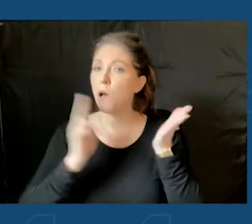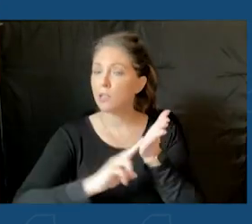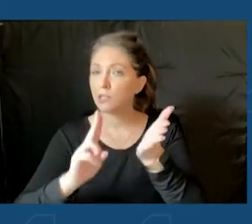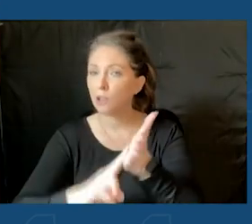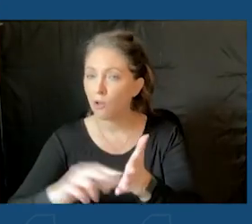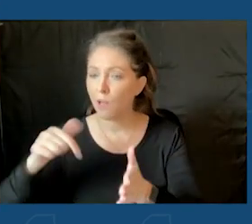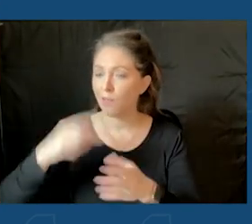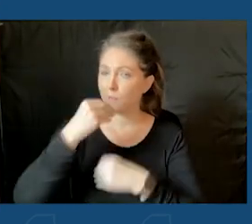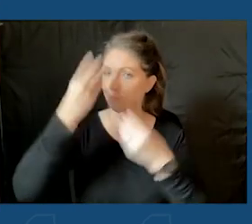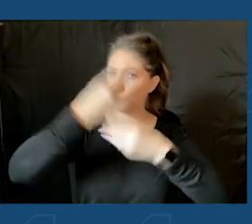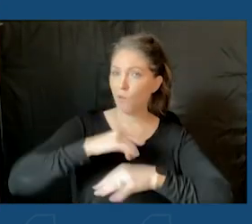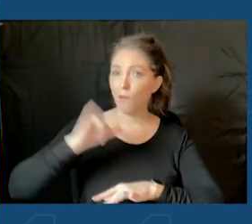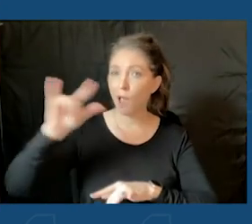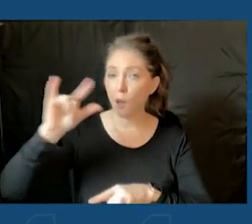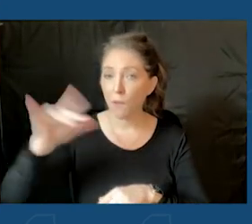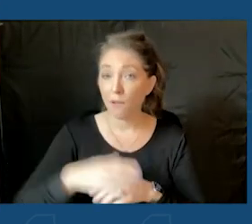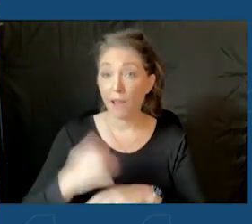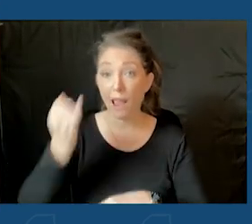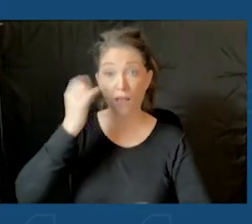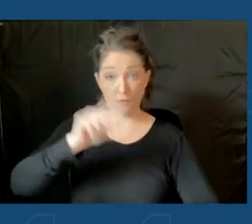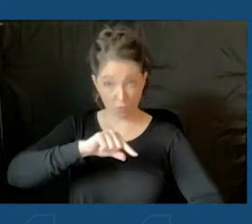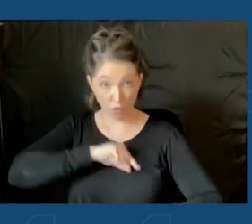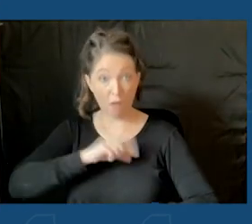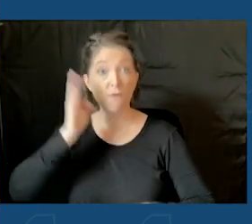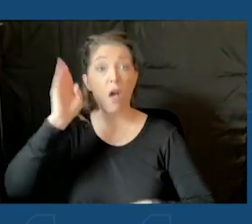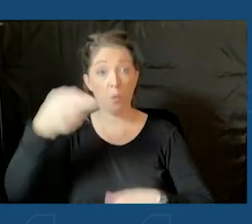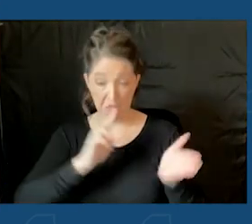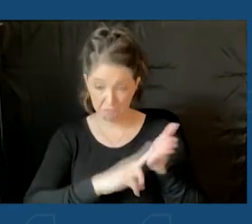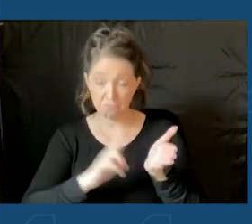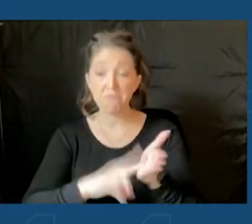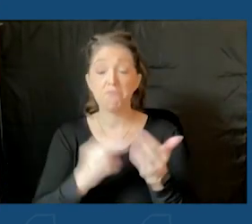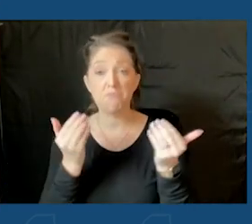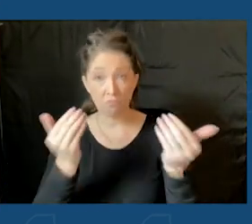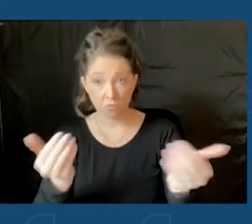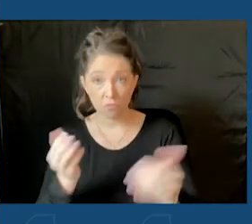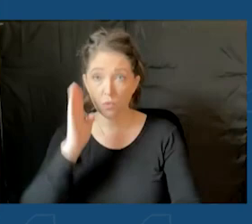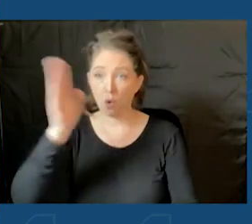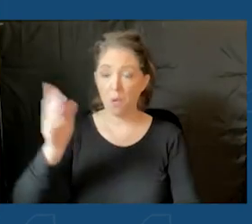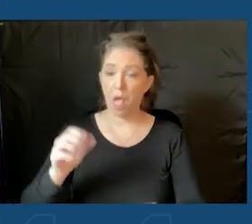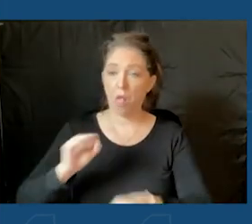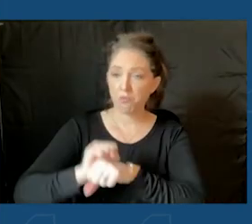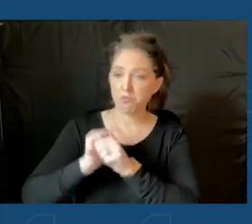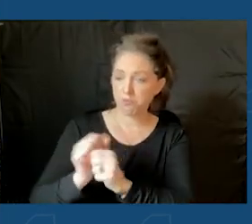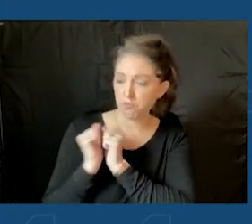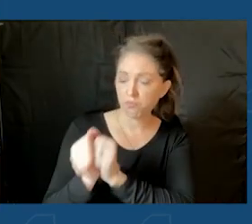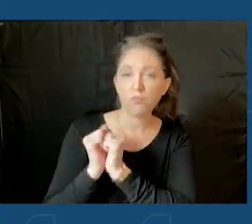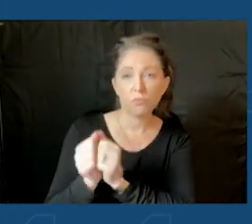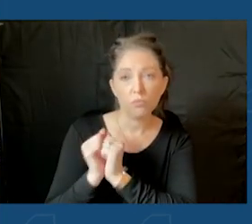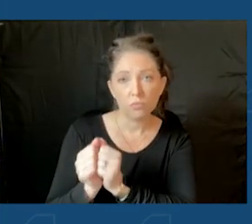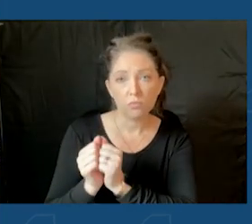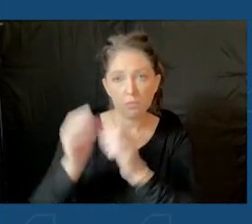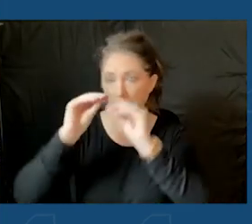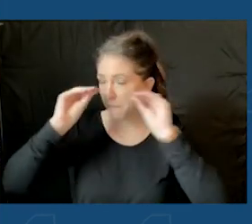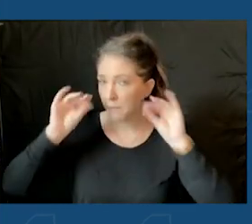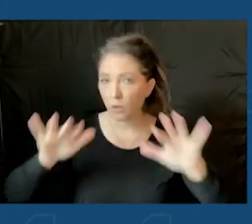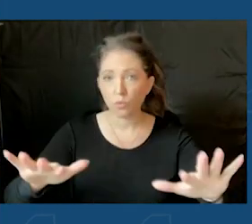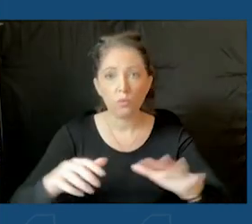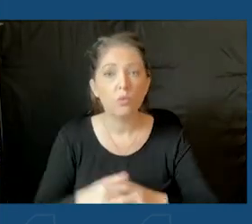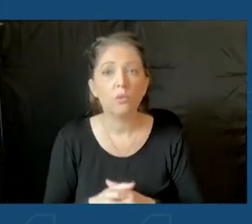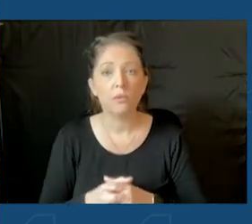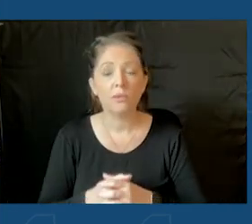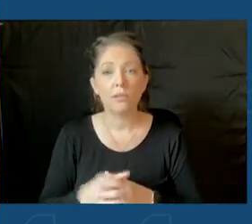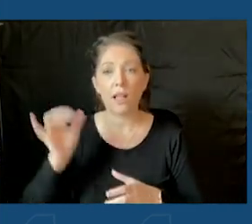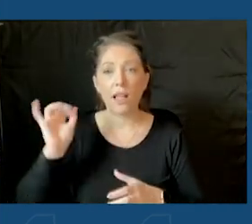airport. If you qualify, you'll get those contracts. We'll work side by side with you and bless you. And that's how